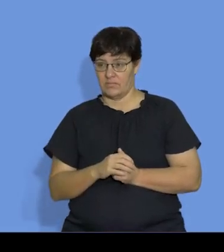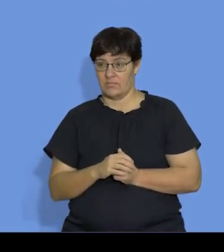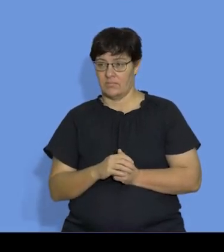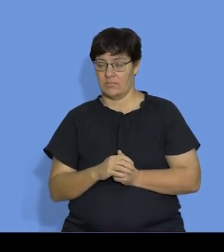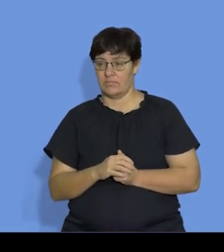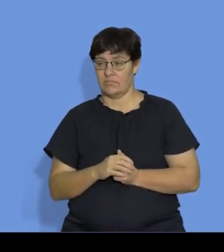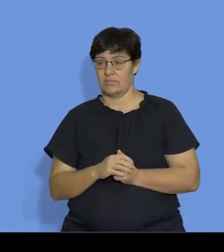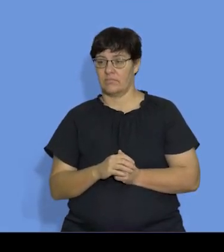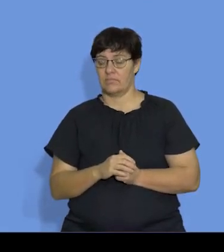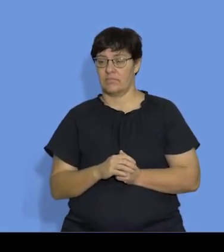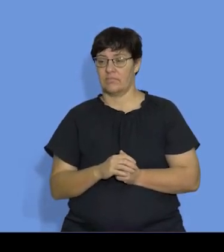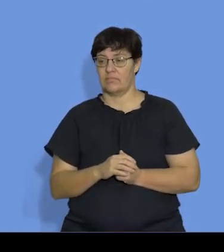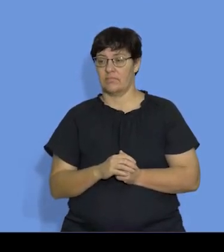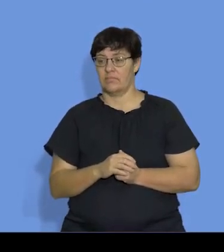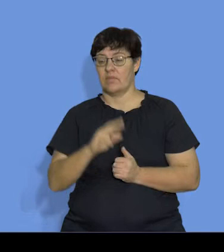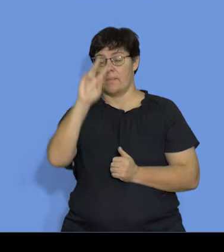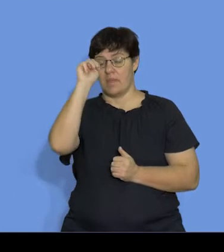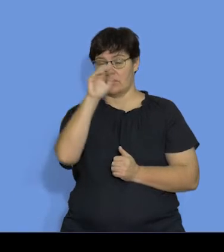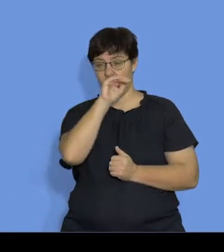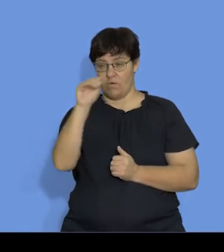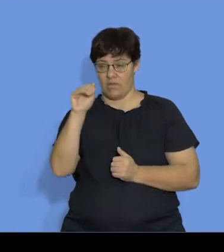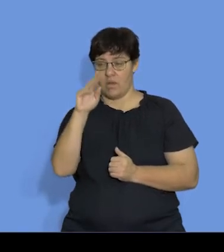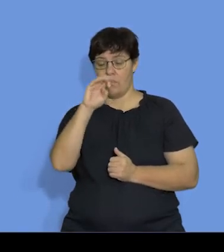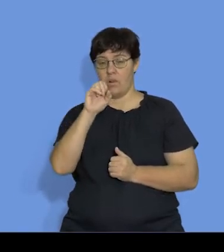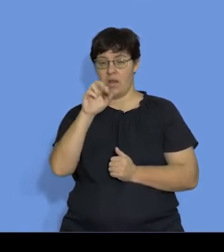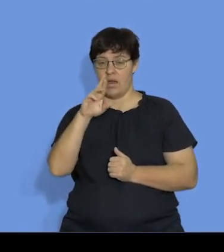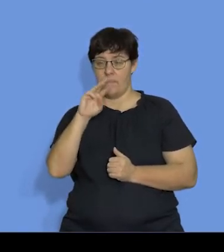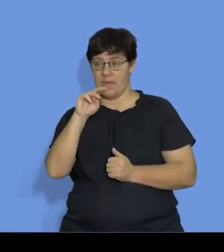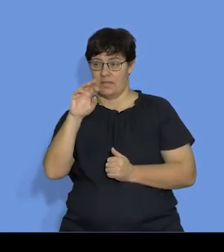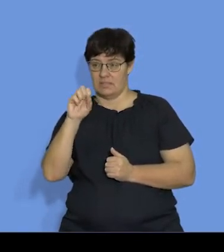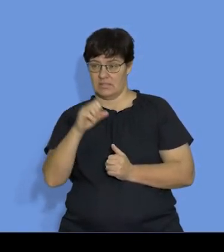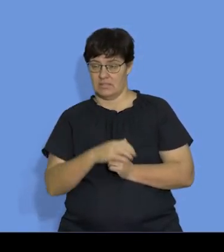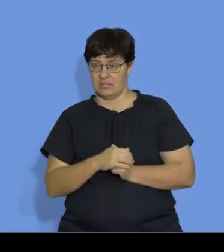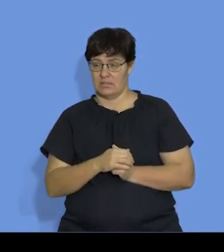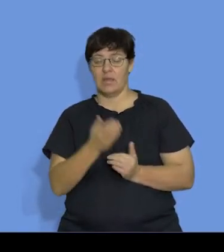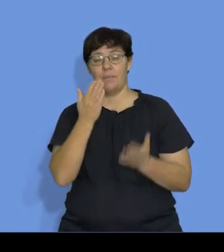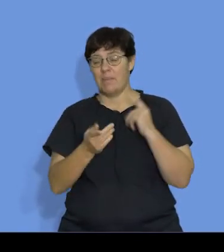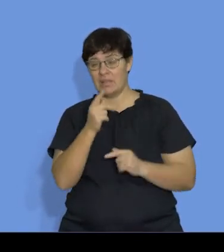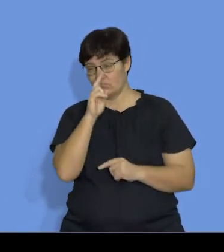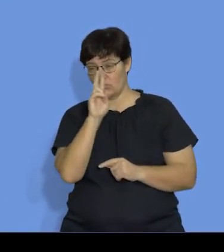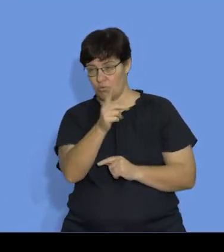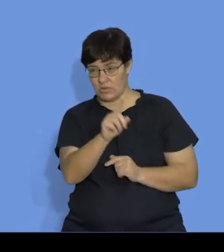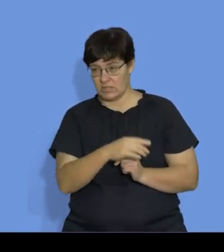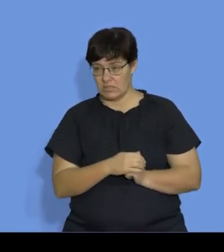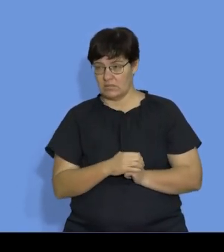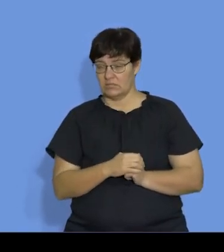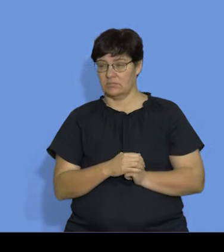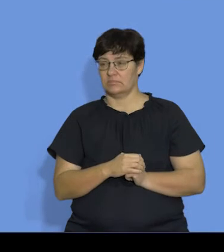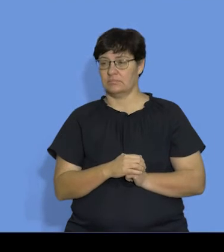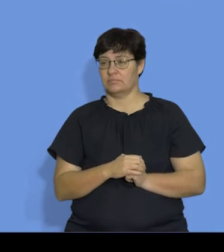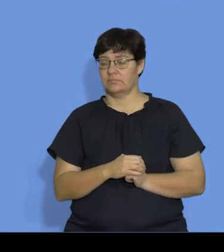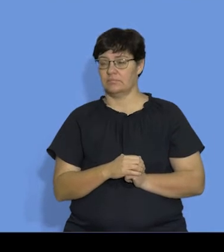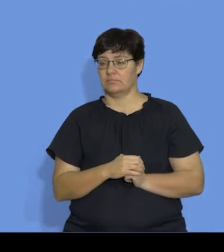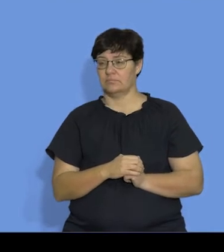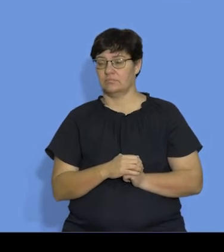to mass over molar mass. So what is the mass that we are looking for? We're actually looking for the mass